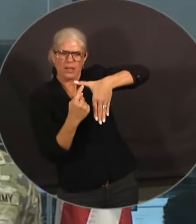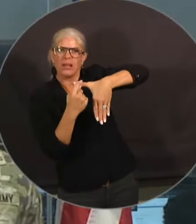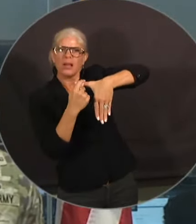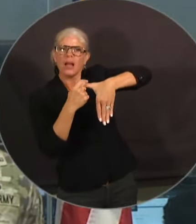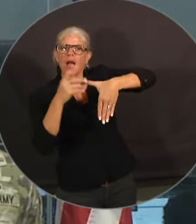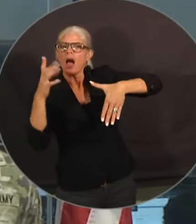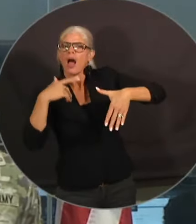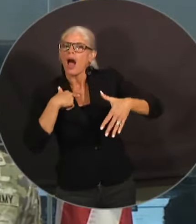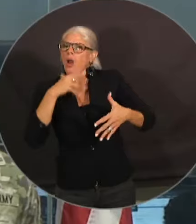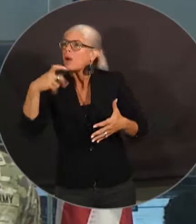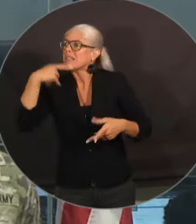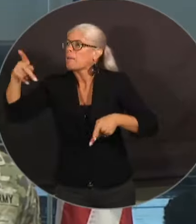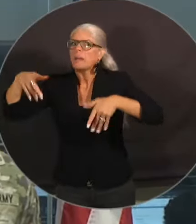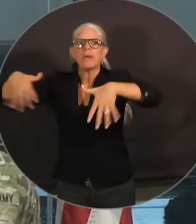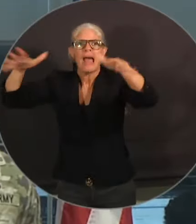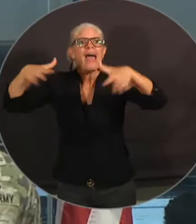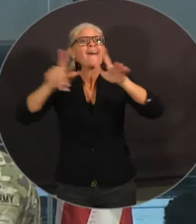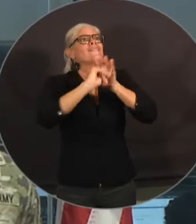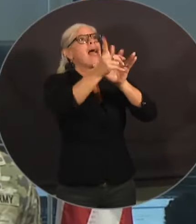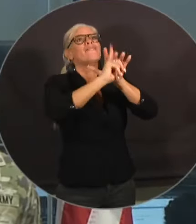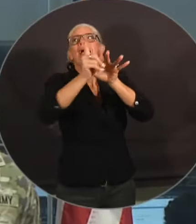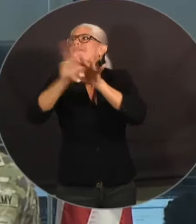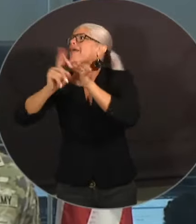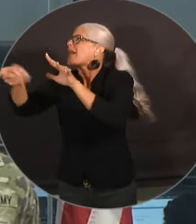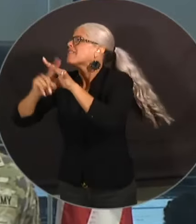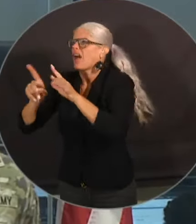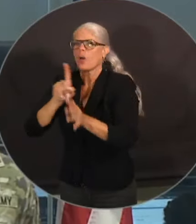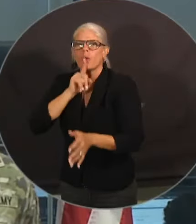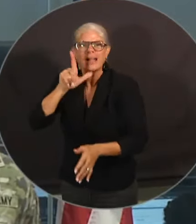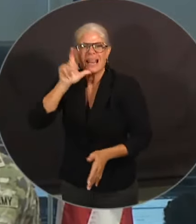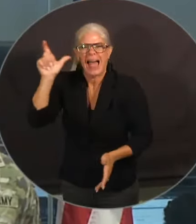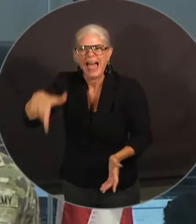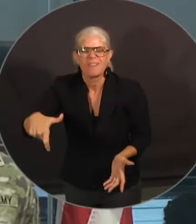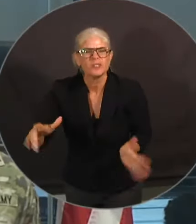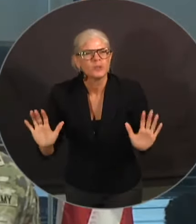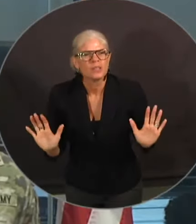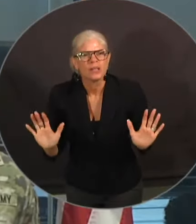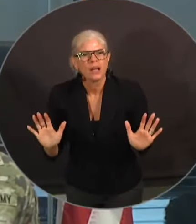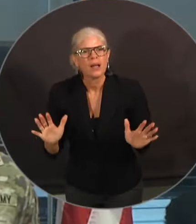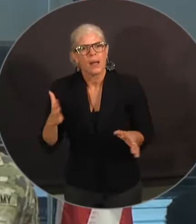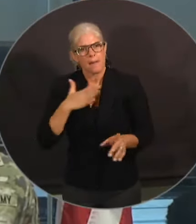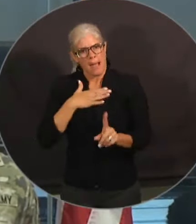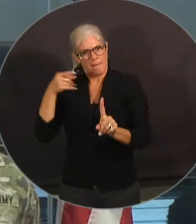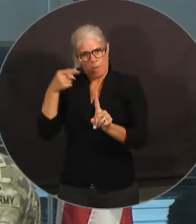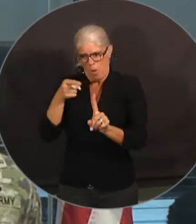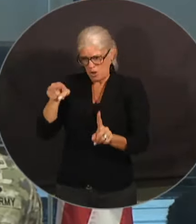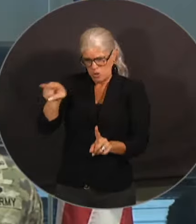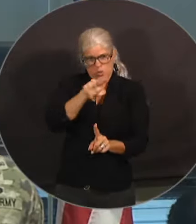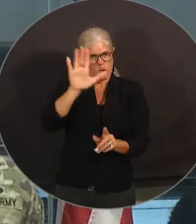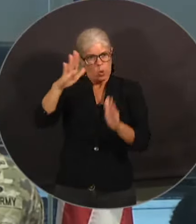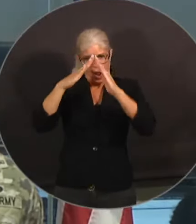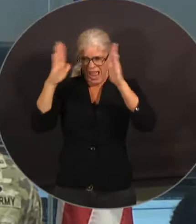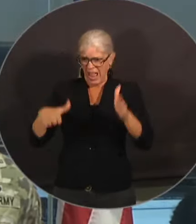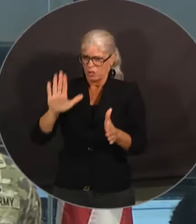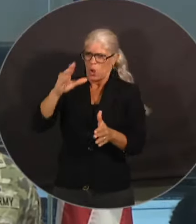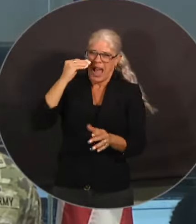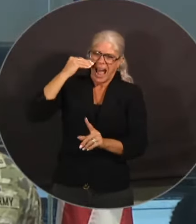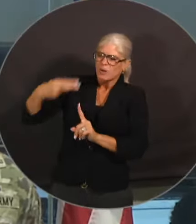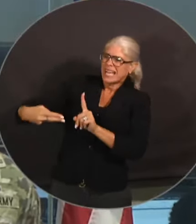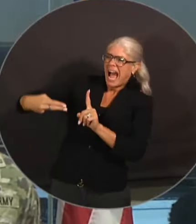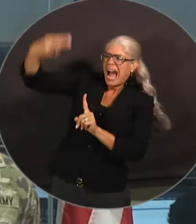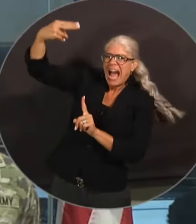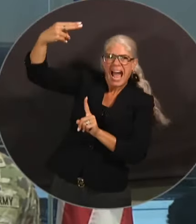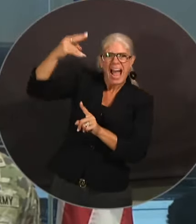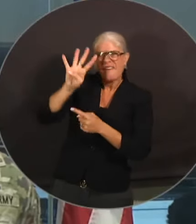evacuate willy-nilly. At the same time, individuals can look at their home, look what's around it, and assess